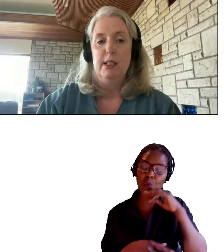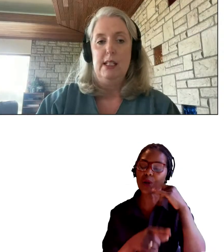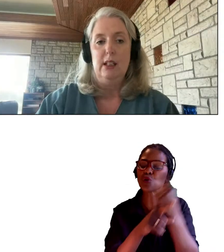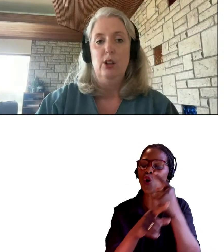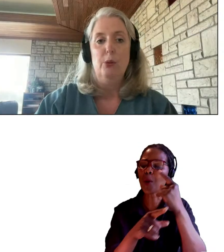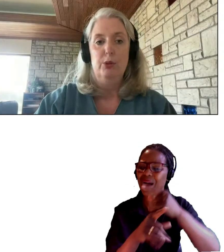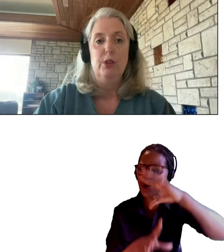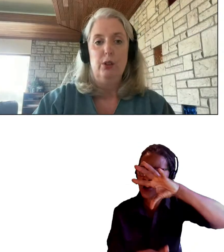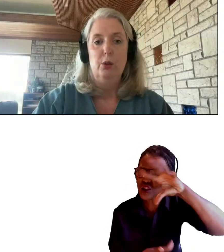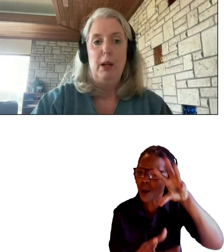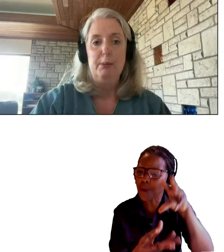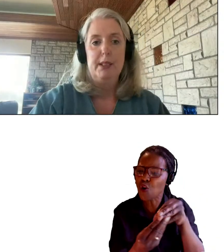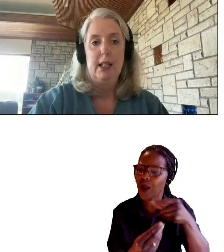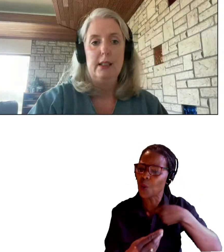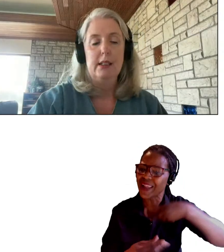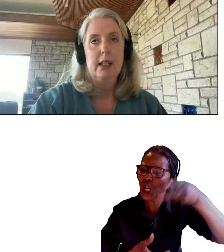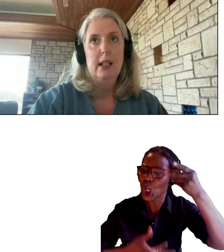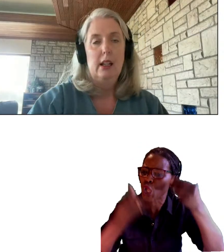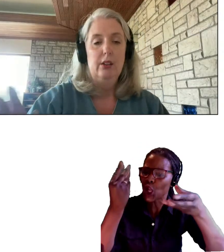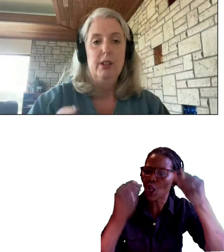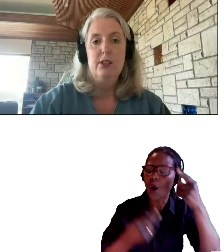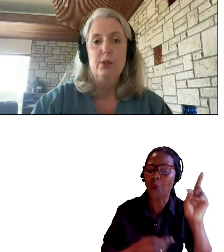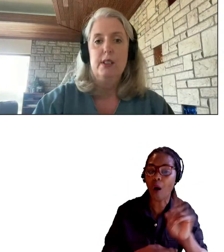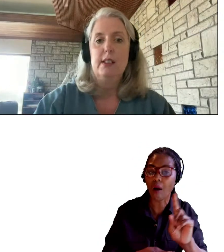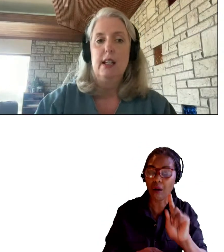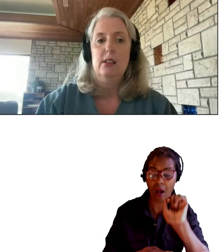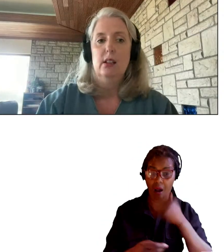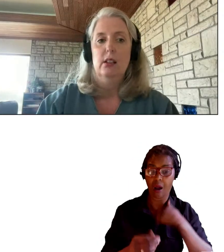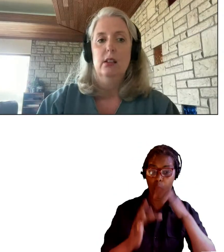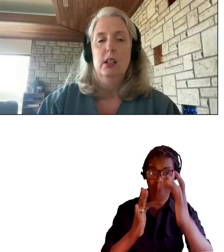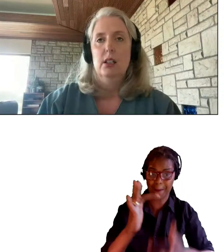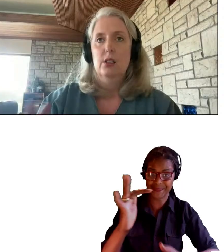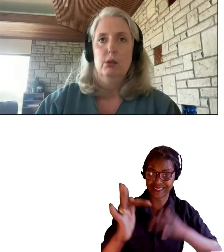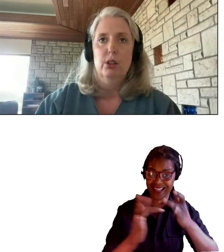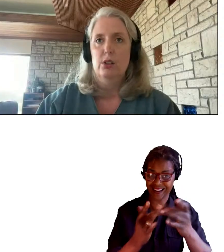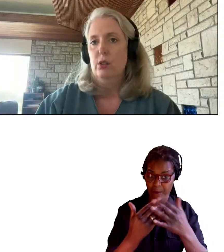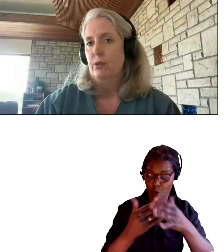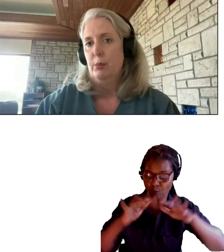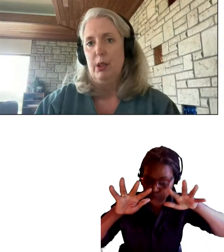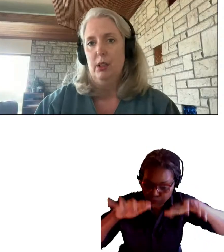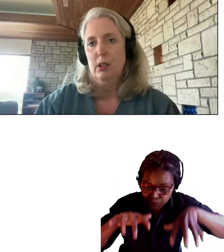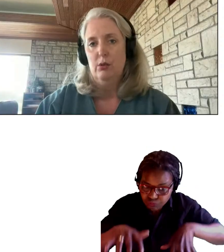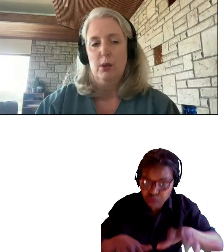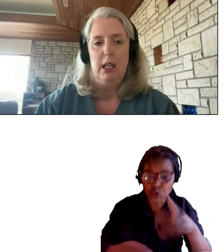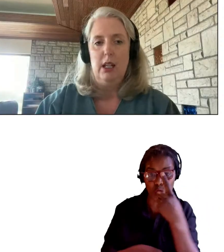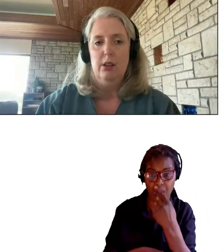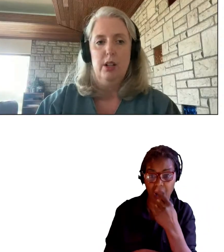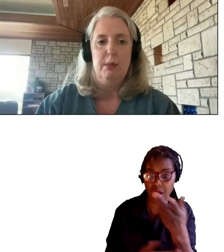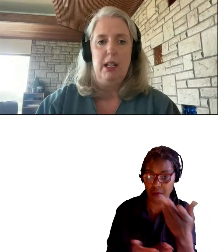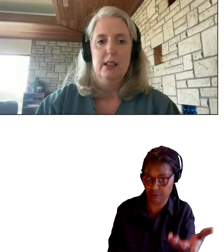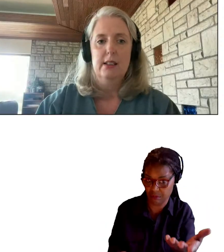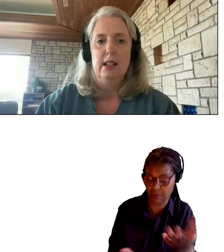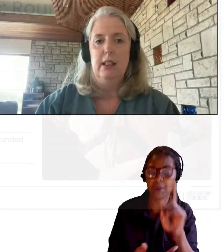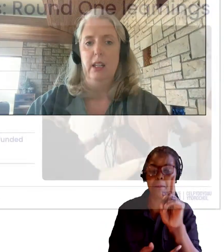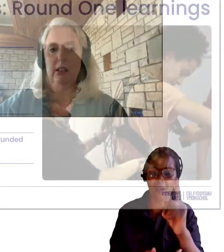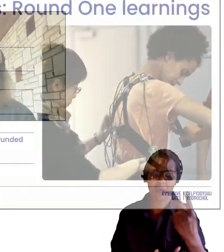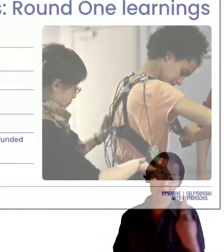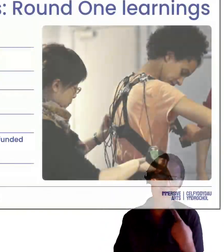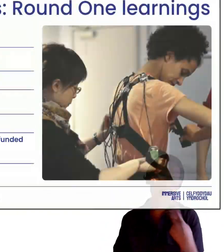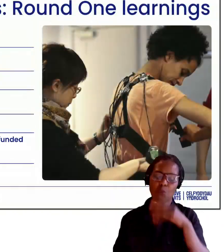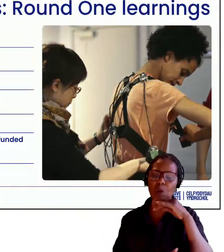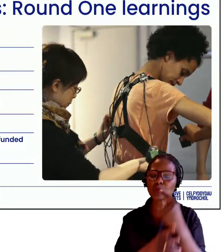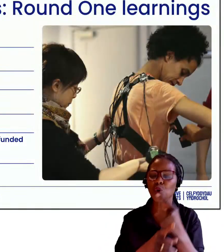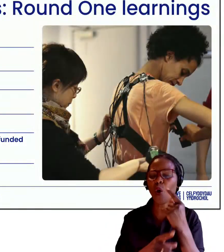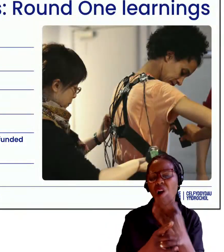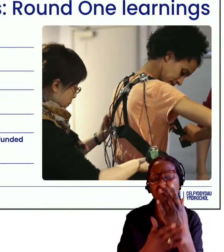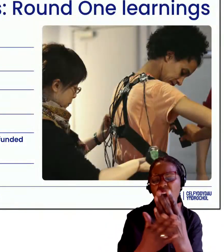them, the detailed commentary on our website in the resources section. So we're going to talk for about 20-30 minutes, and then